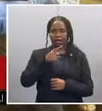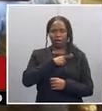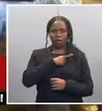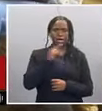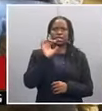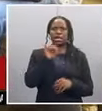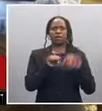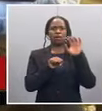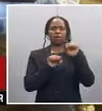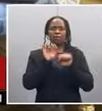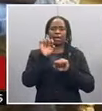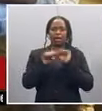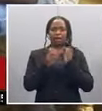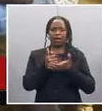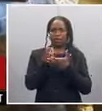into action.